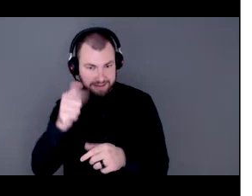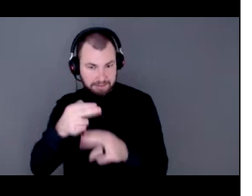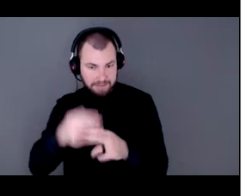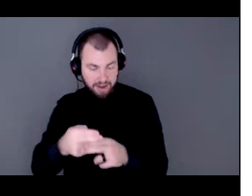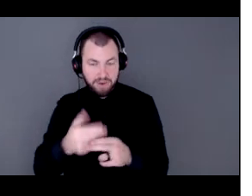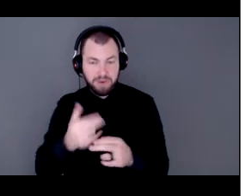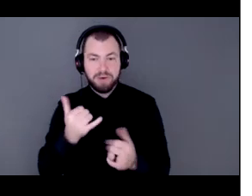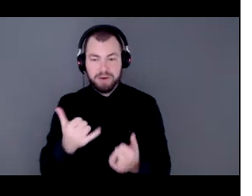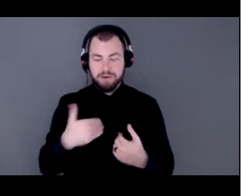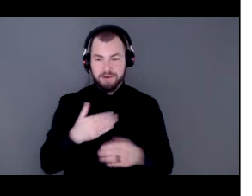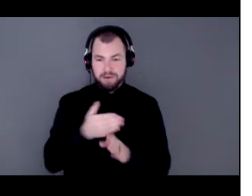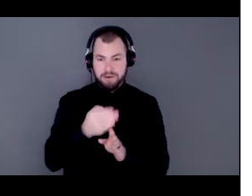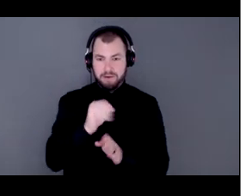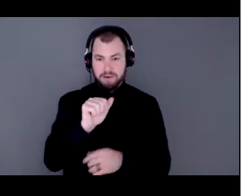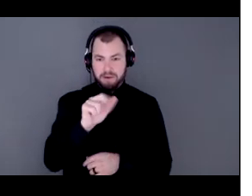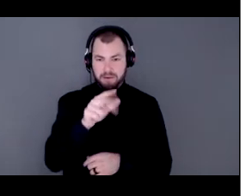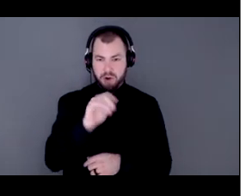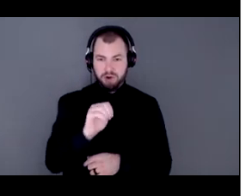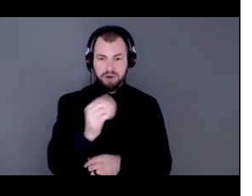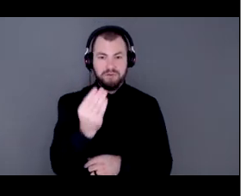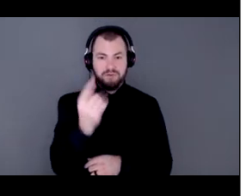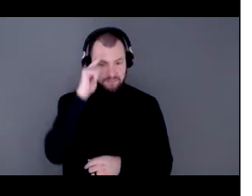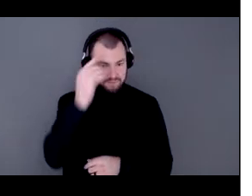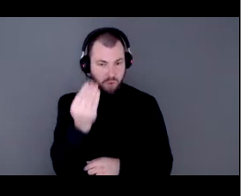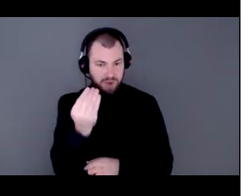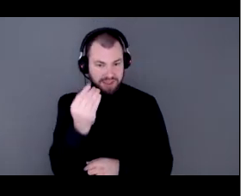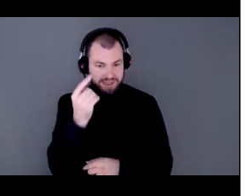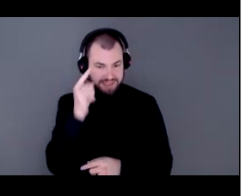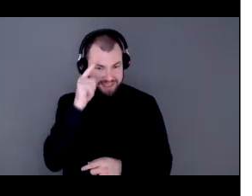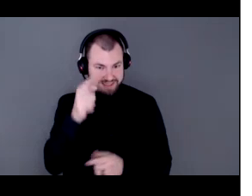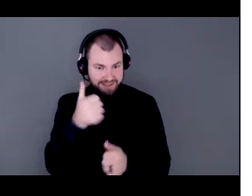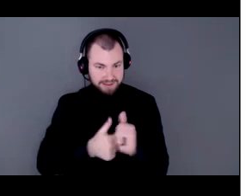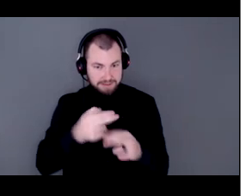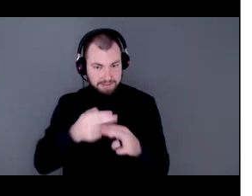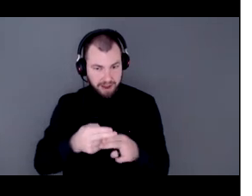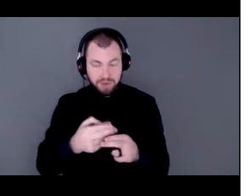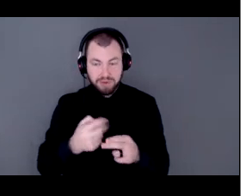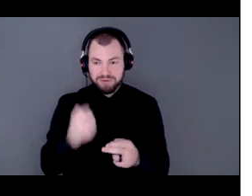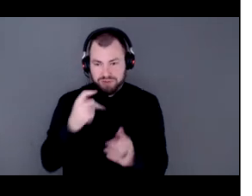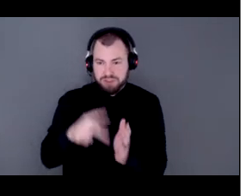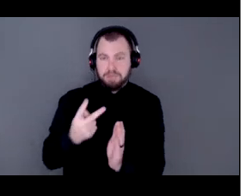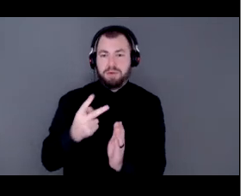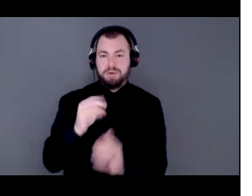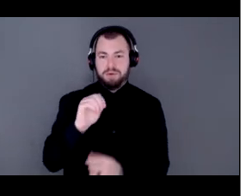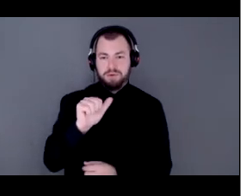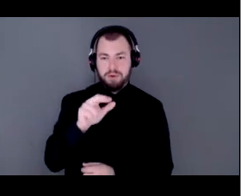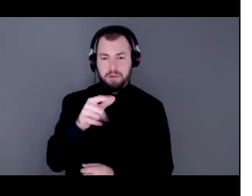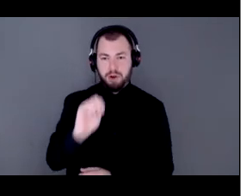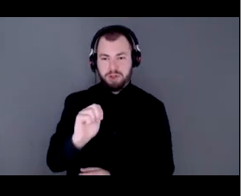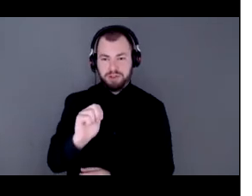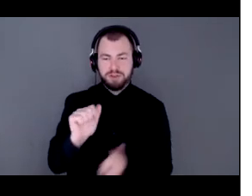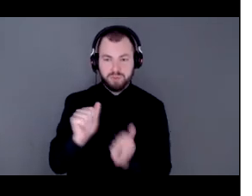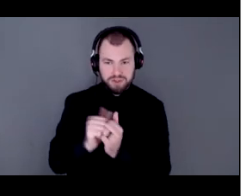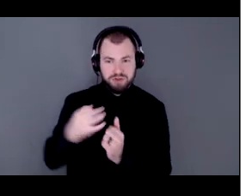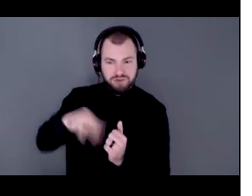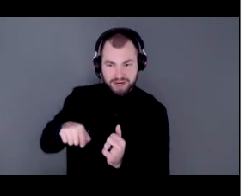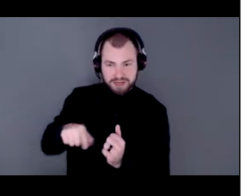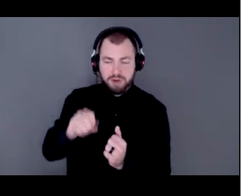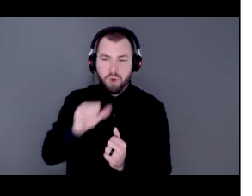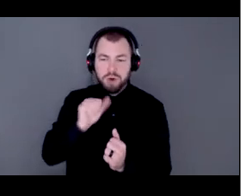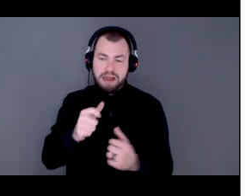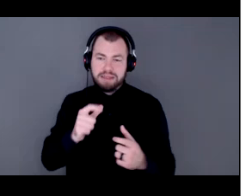cents a pound, then I just doubled my margin nearly by adding plastic credits. So although it's not a substantial amount,